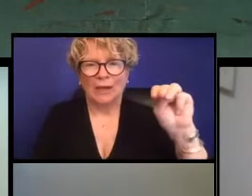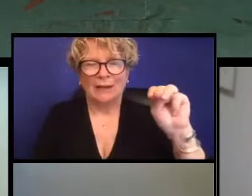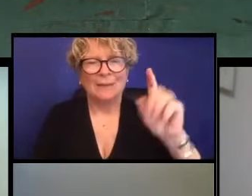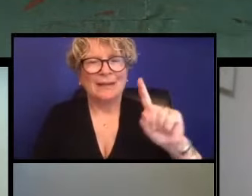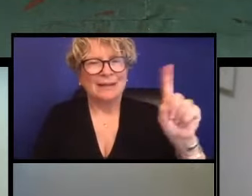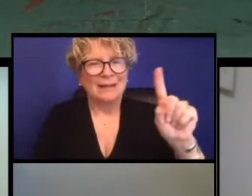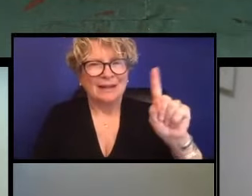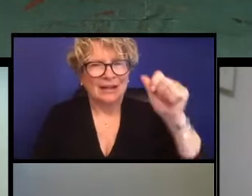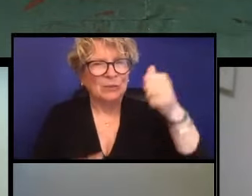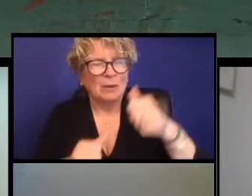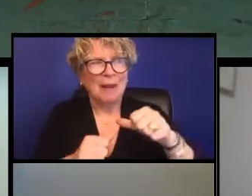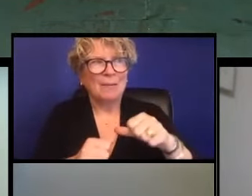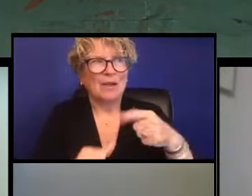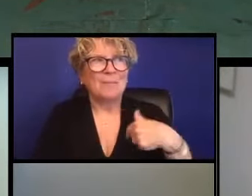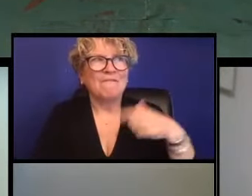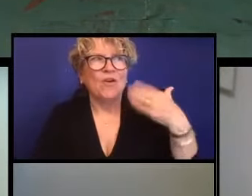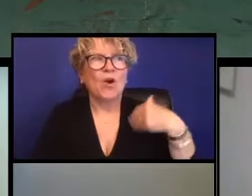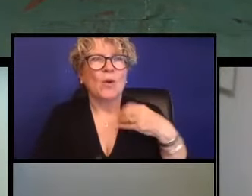in our hearts.